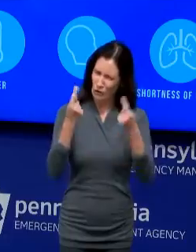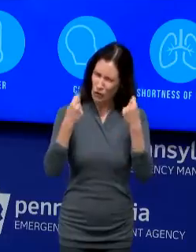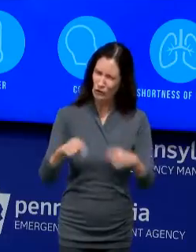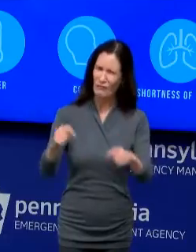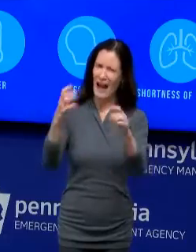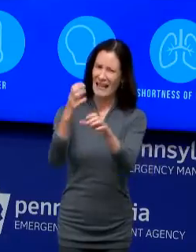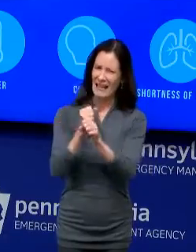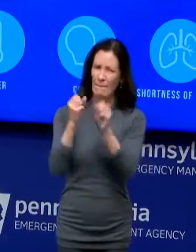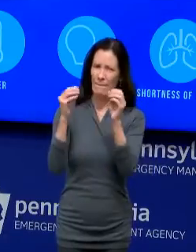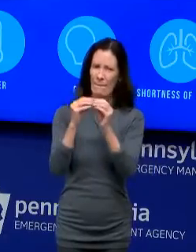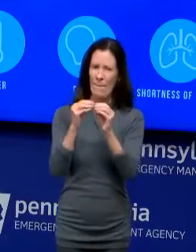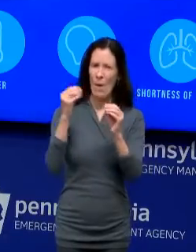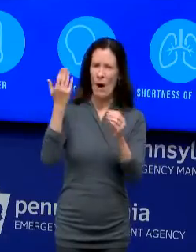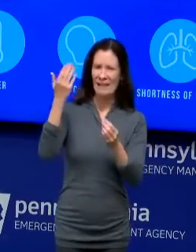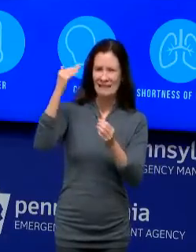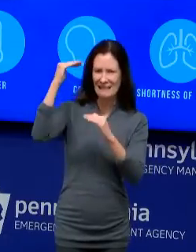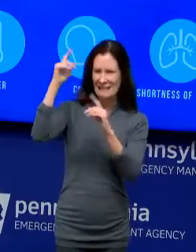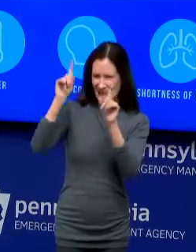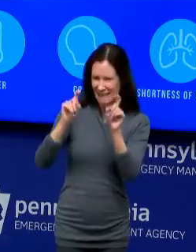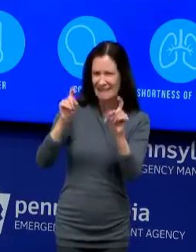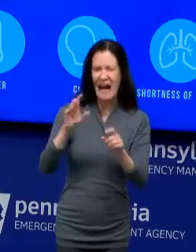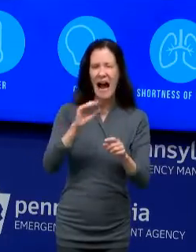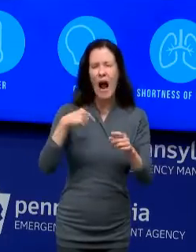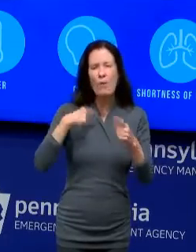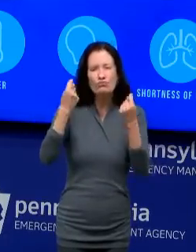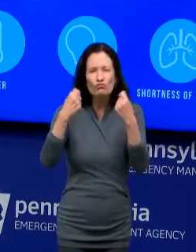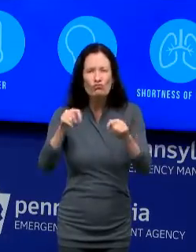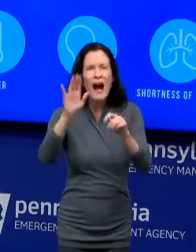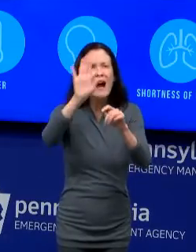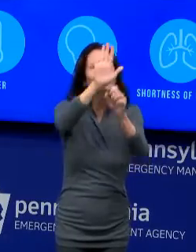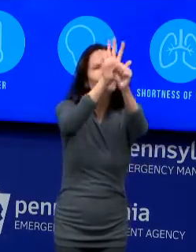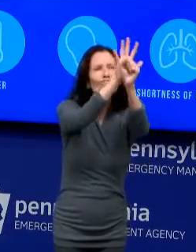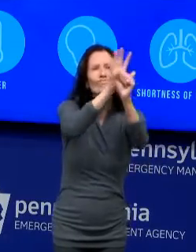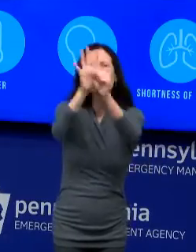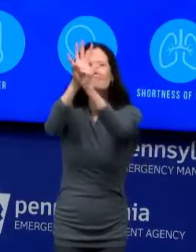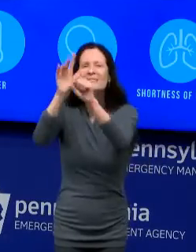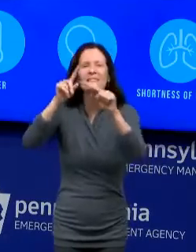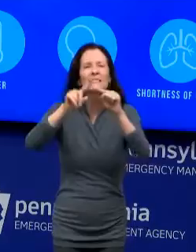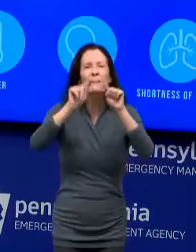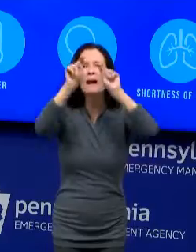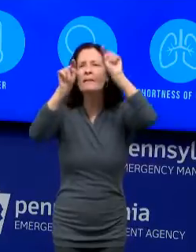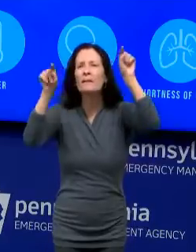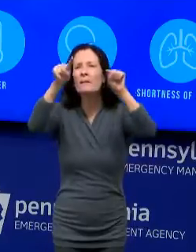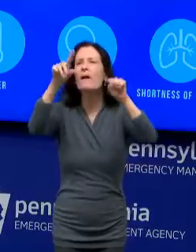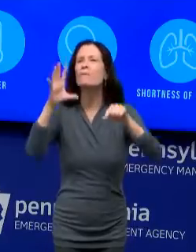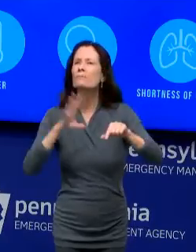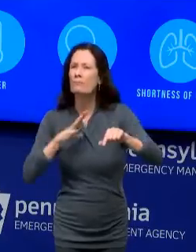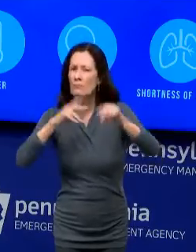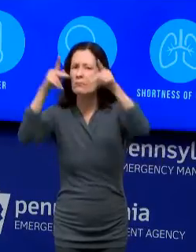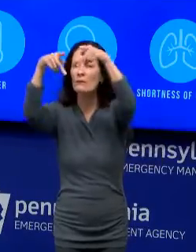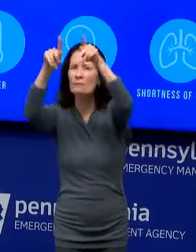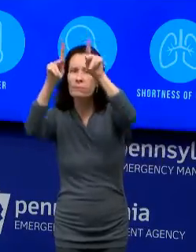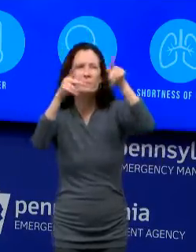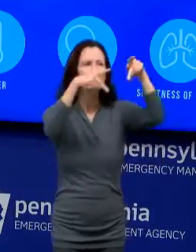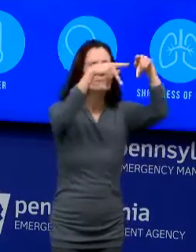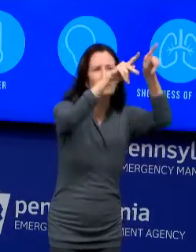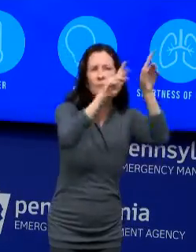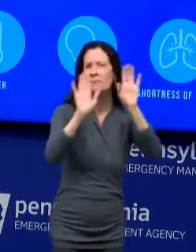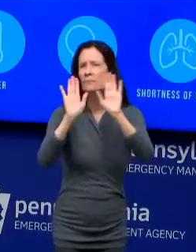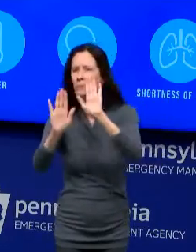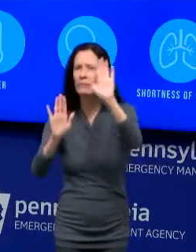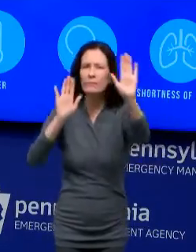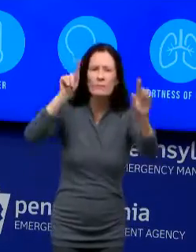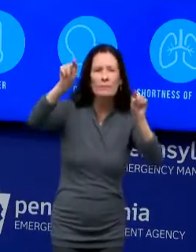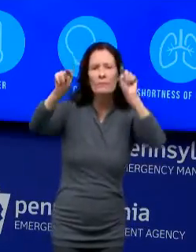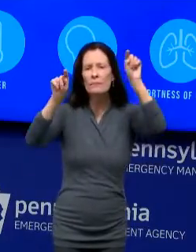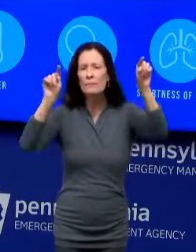mitigation factors in certain areas of Pennsylvania as we proceed. And so you're correct. We will